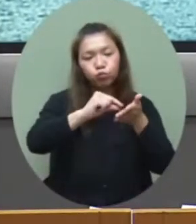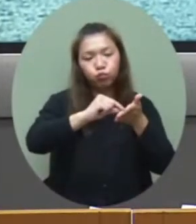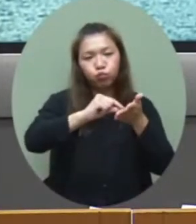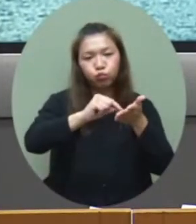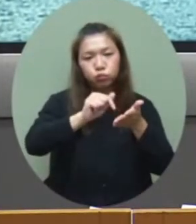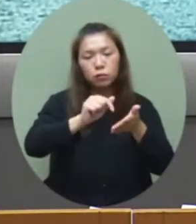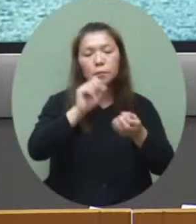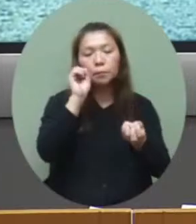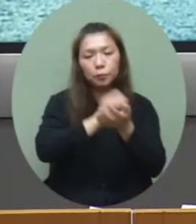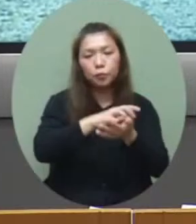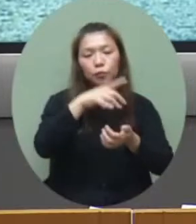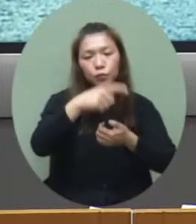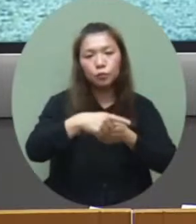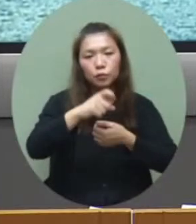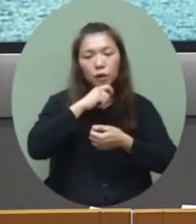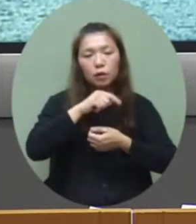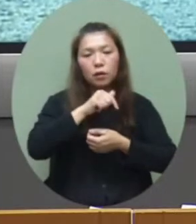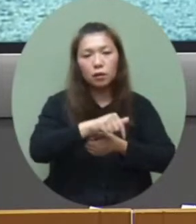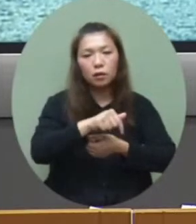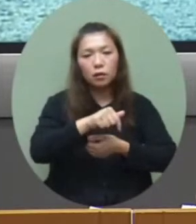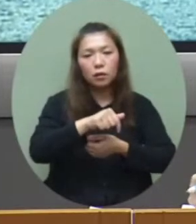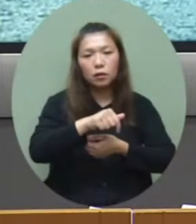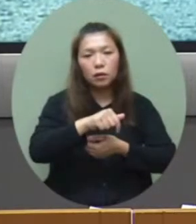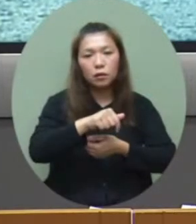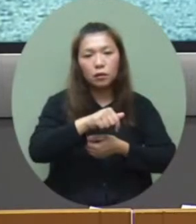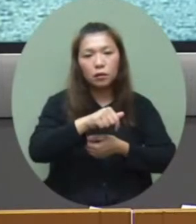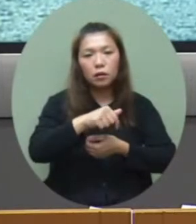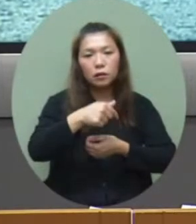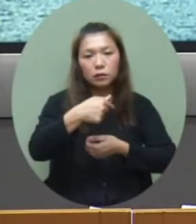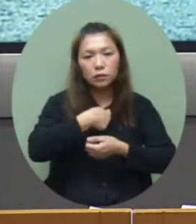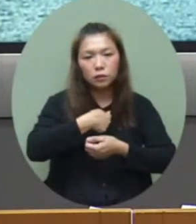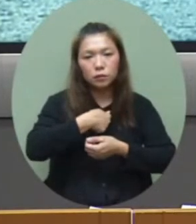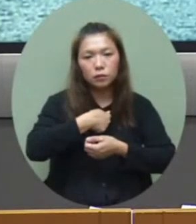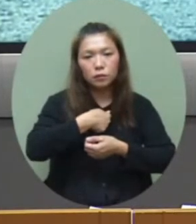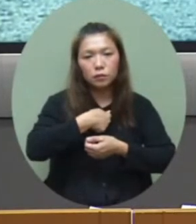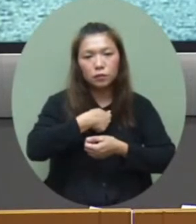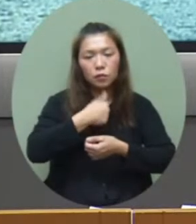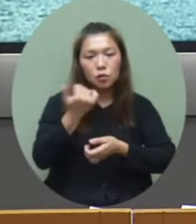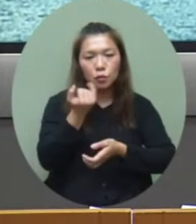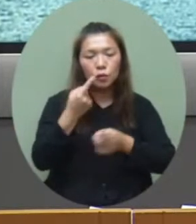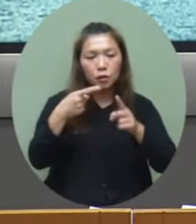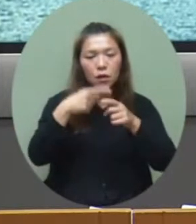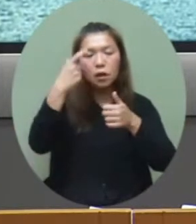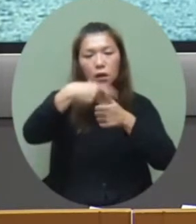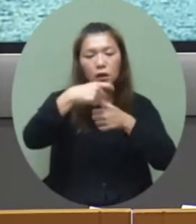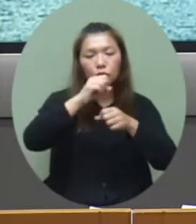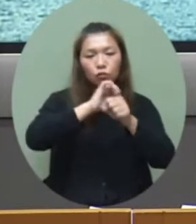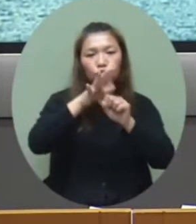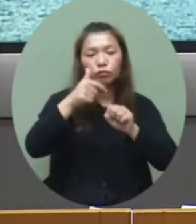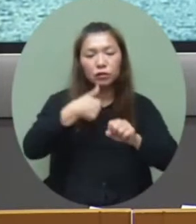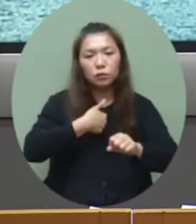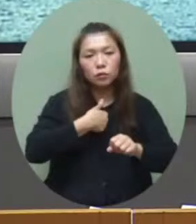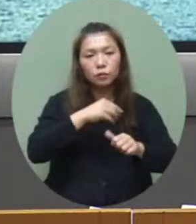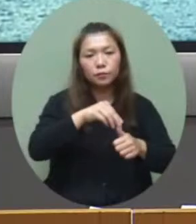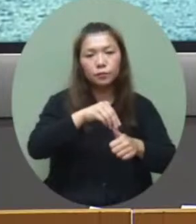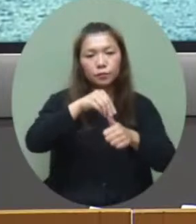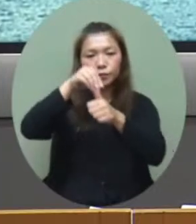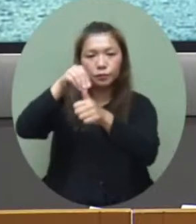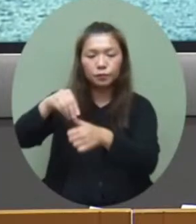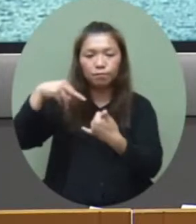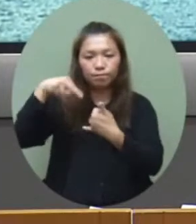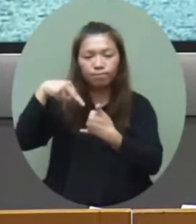homes, we've recorded an additional case for 1 residential care home, and